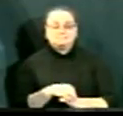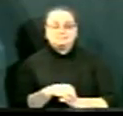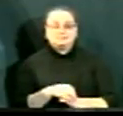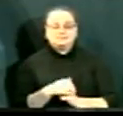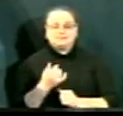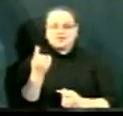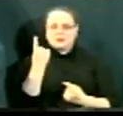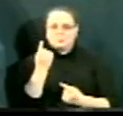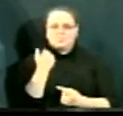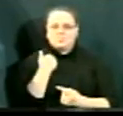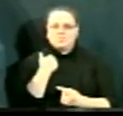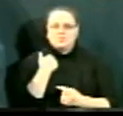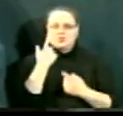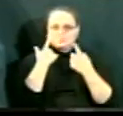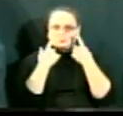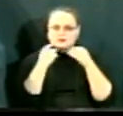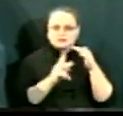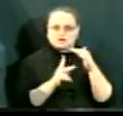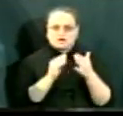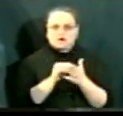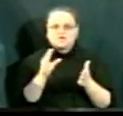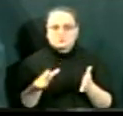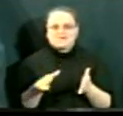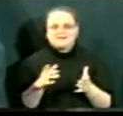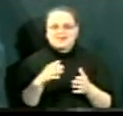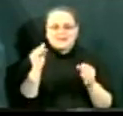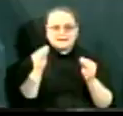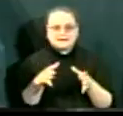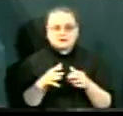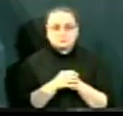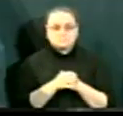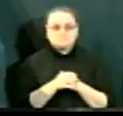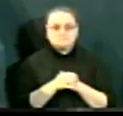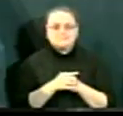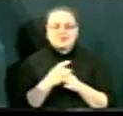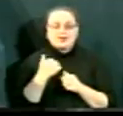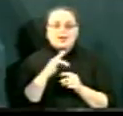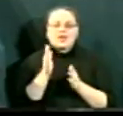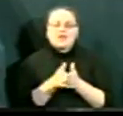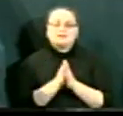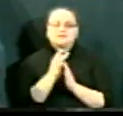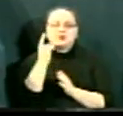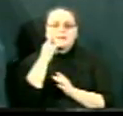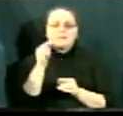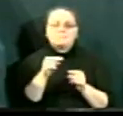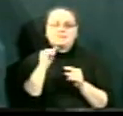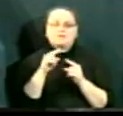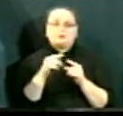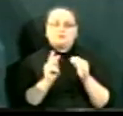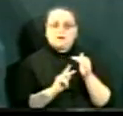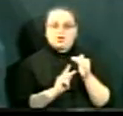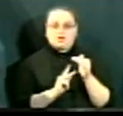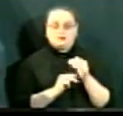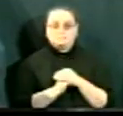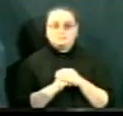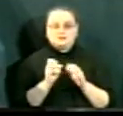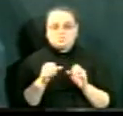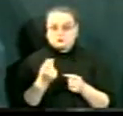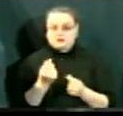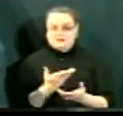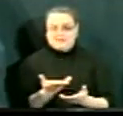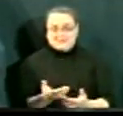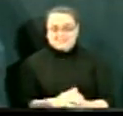any wonder we have crying kindergarten students and teachers? I ask you to think back when you were in kindergarten. Could you have done